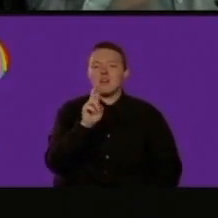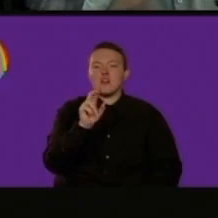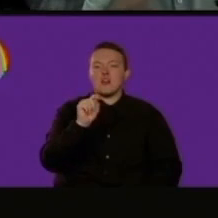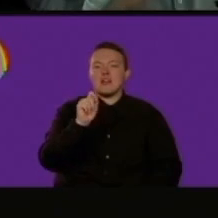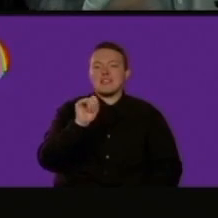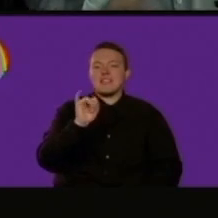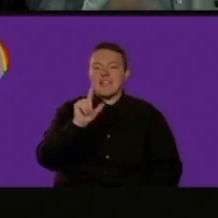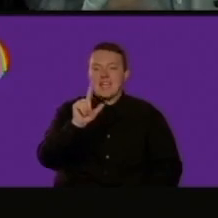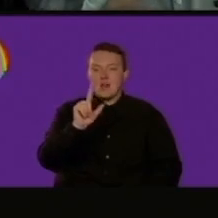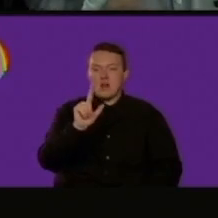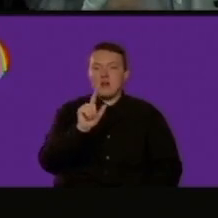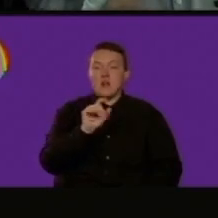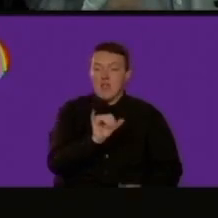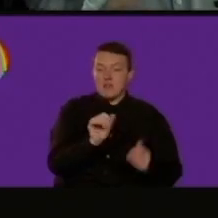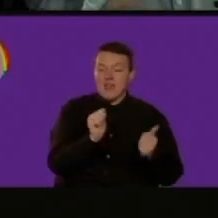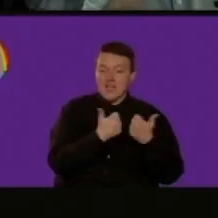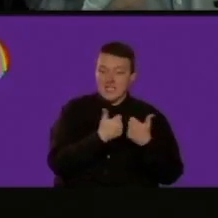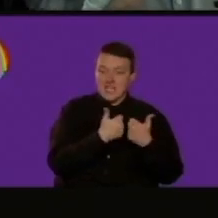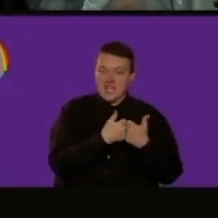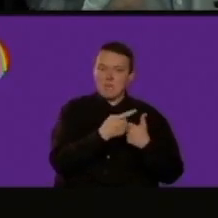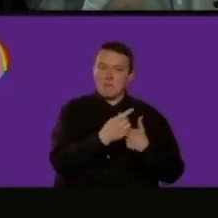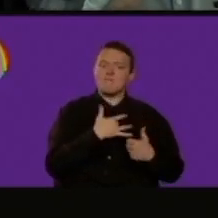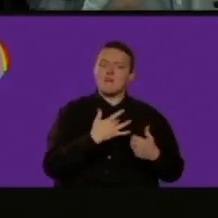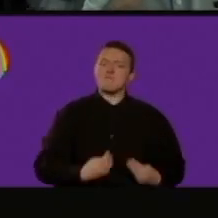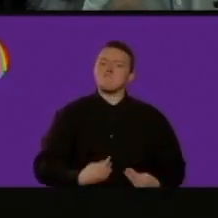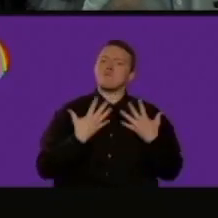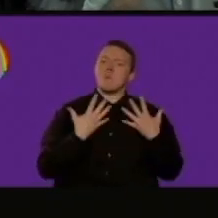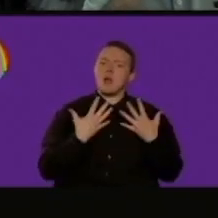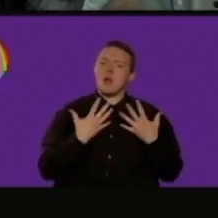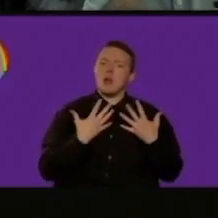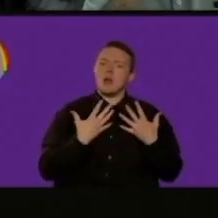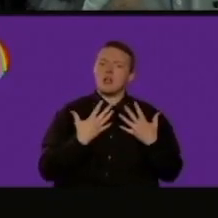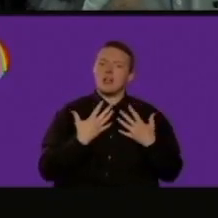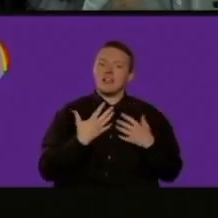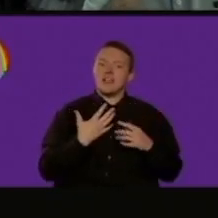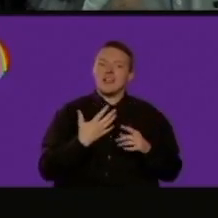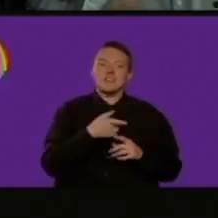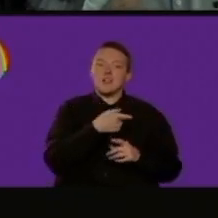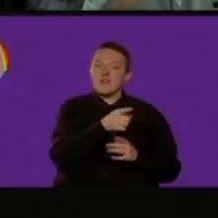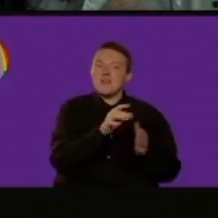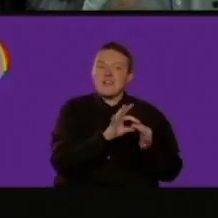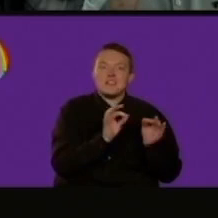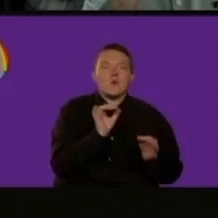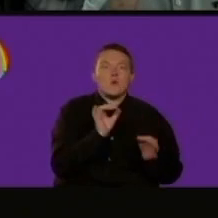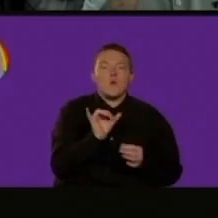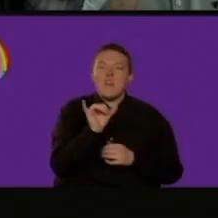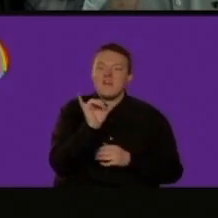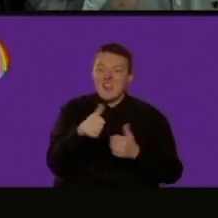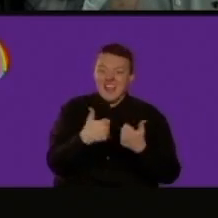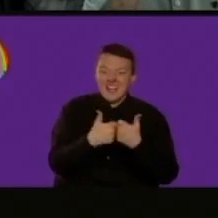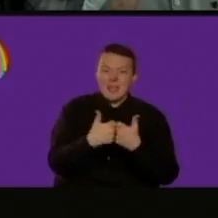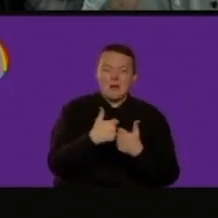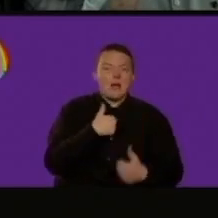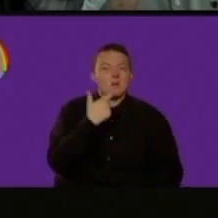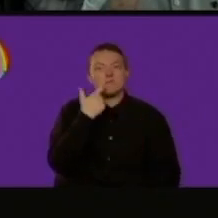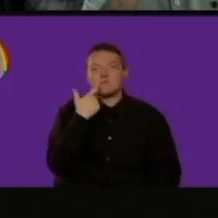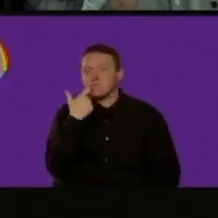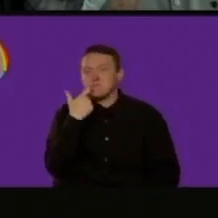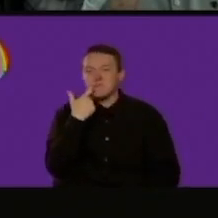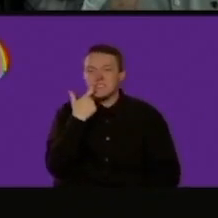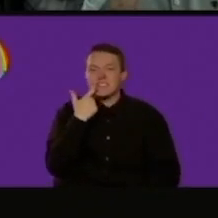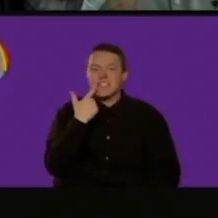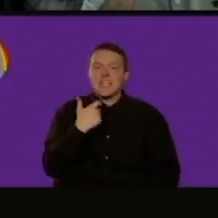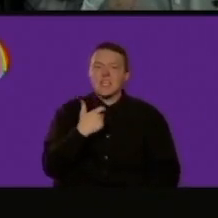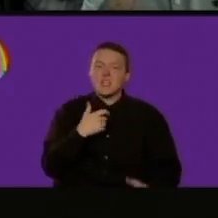I would also like to add this part about instructions that they wrote in English, and I